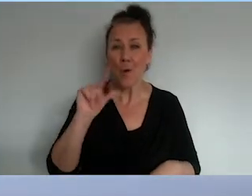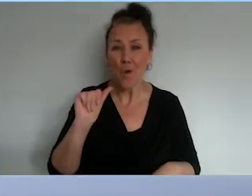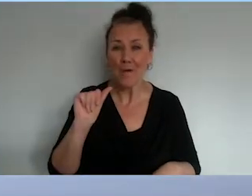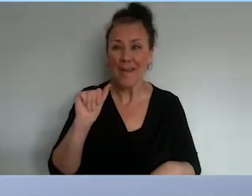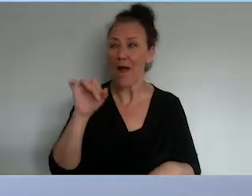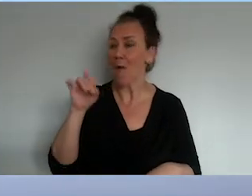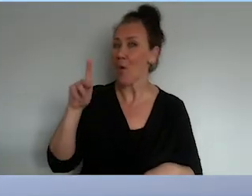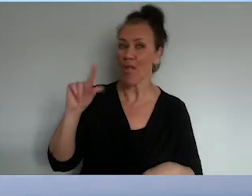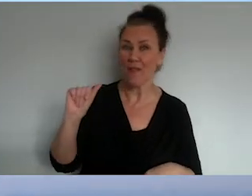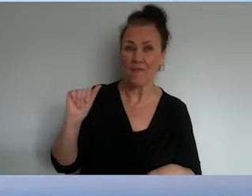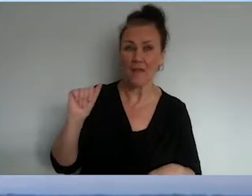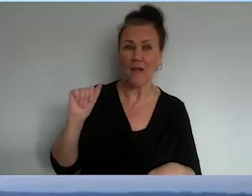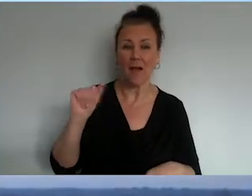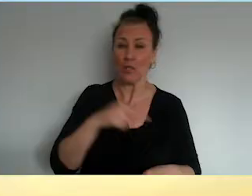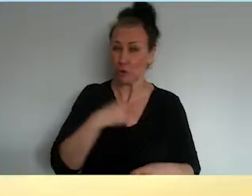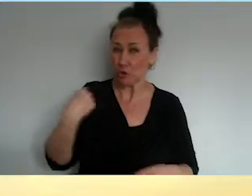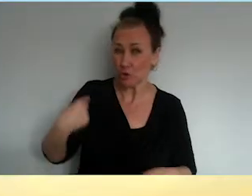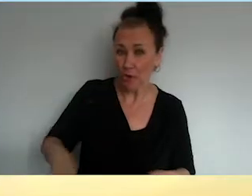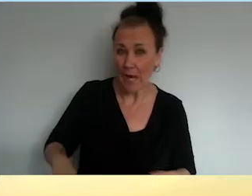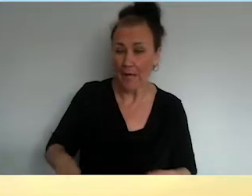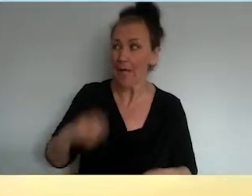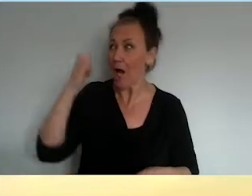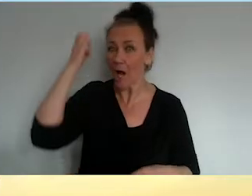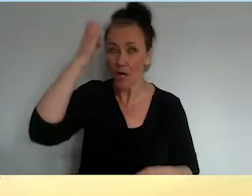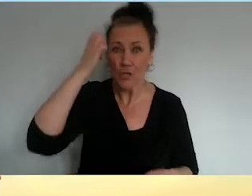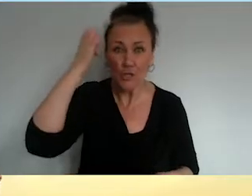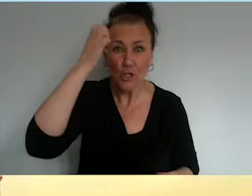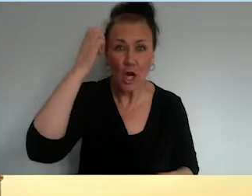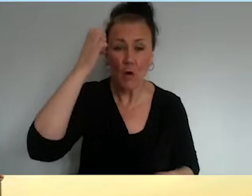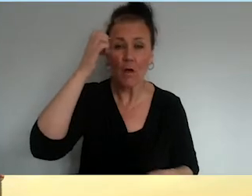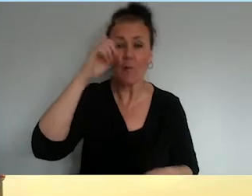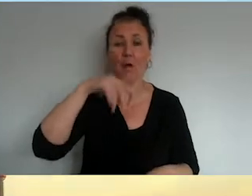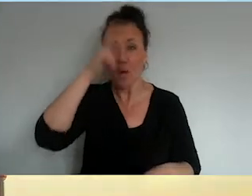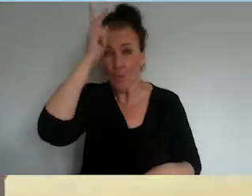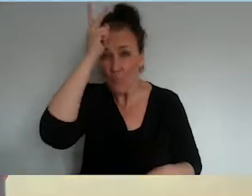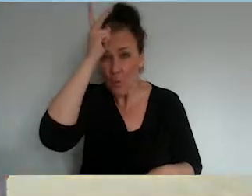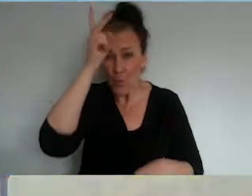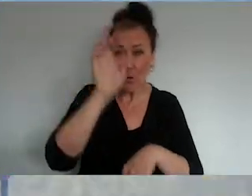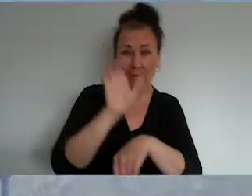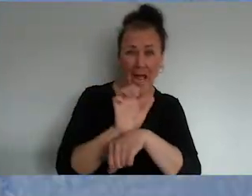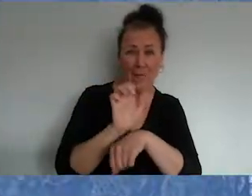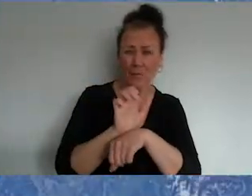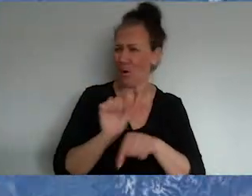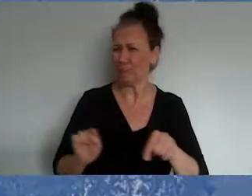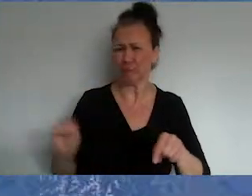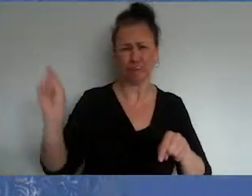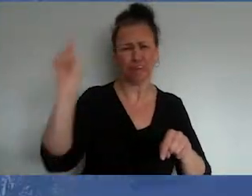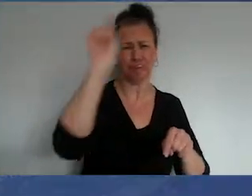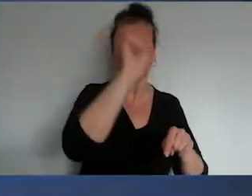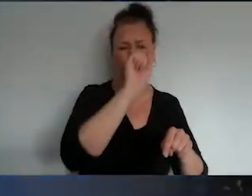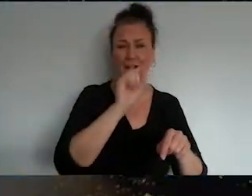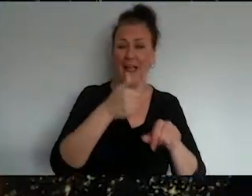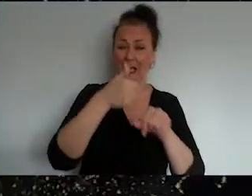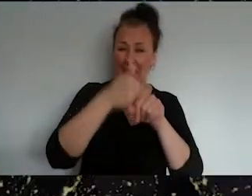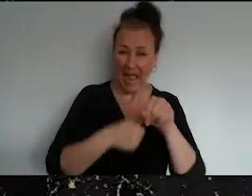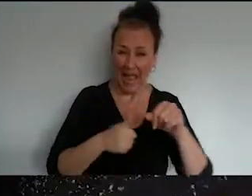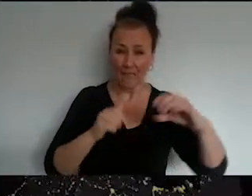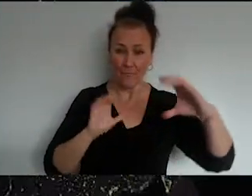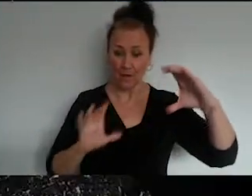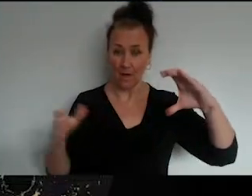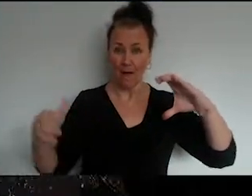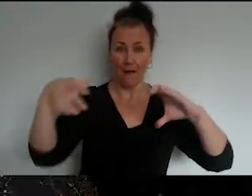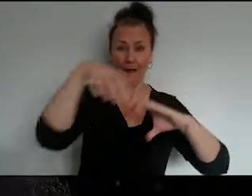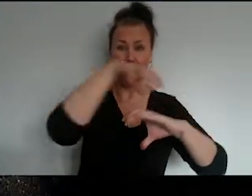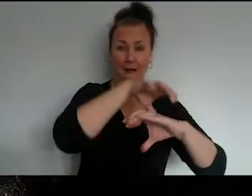and Bolivia, it's China and it's Europe. On almost every continent, we find TC, creating and